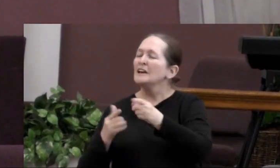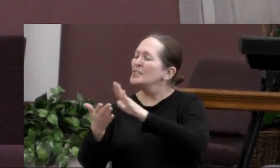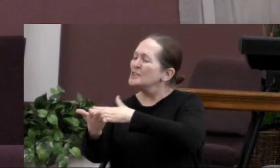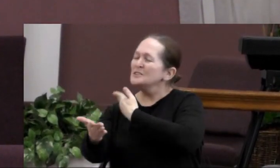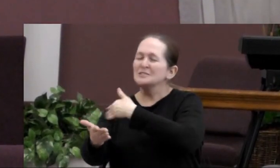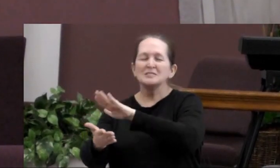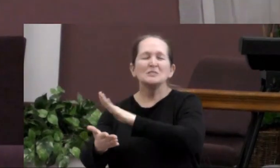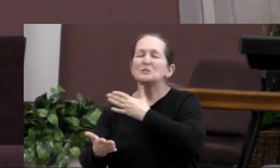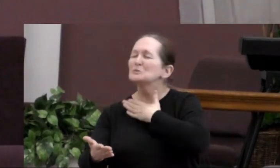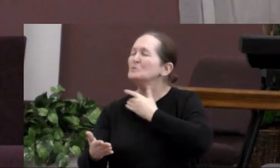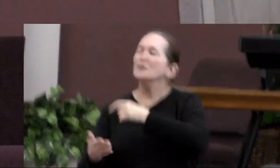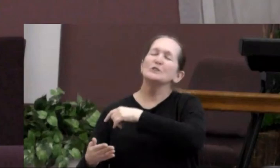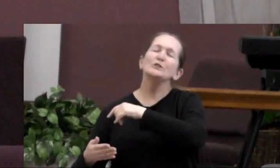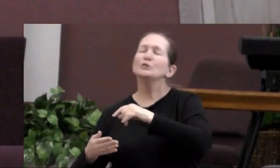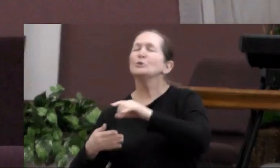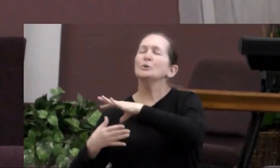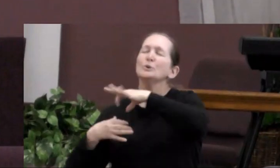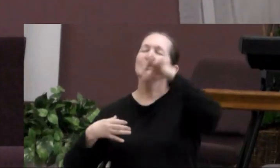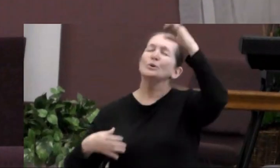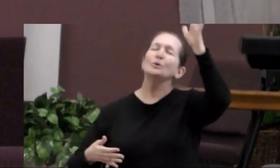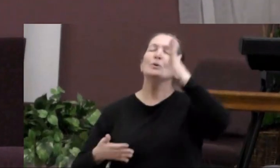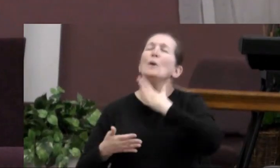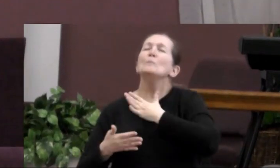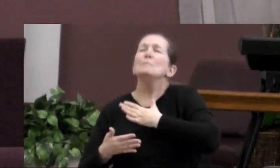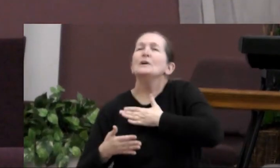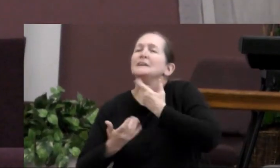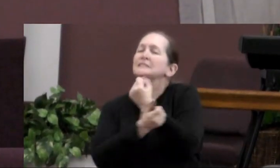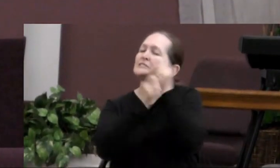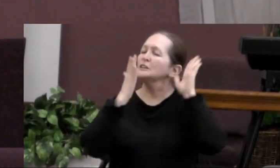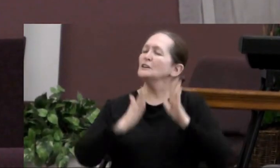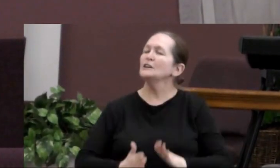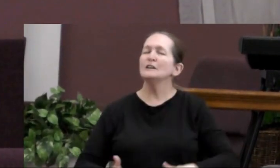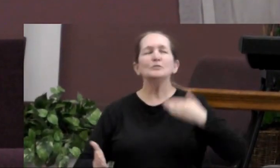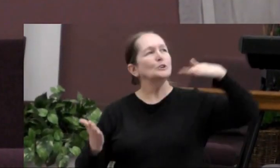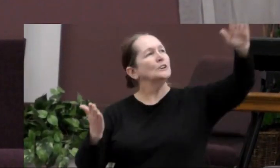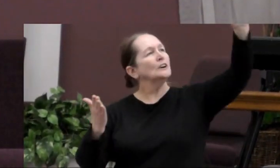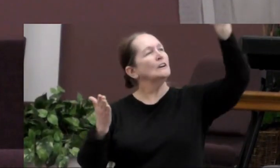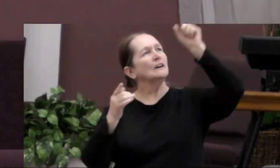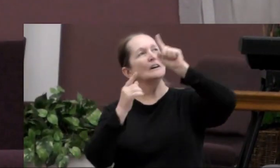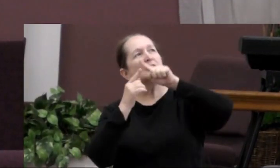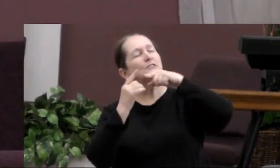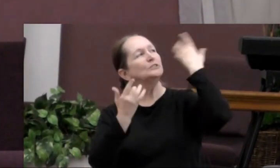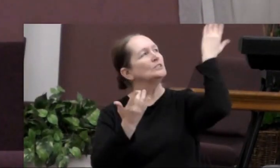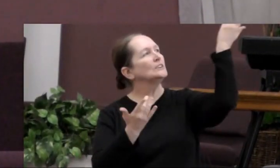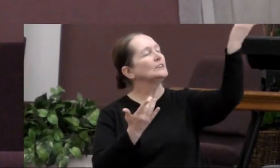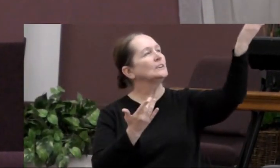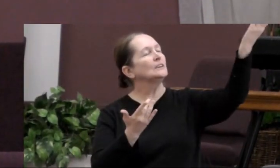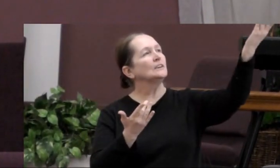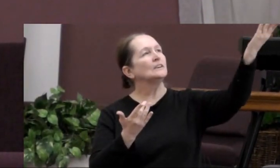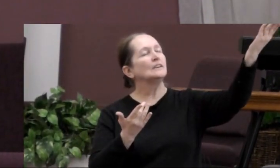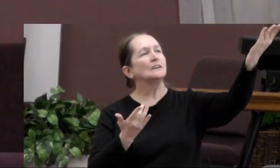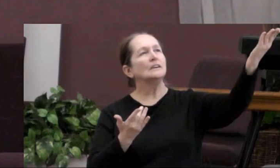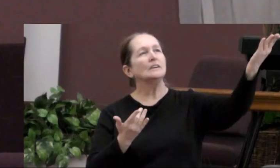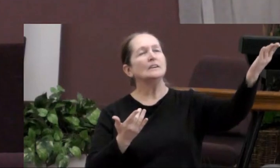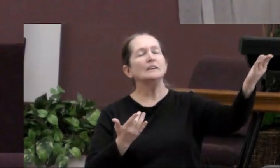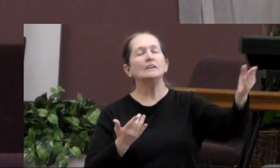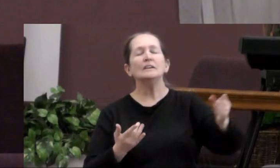art. Then sings my soul, my Savior God to thee.